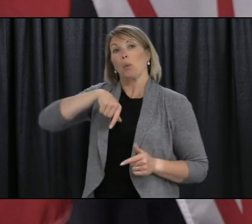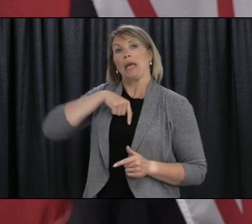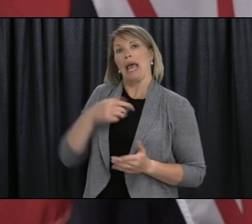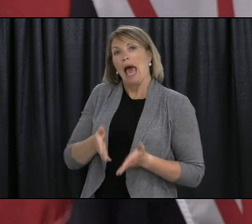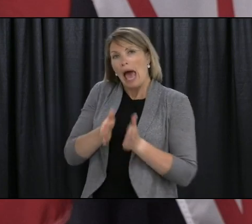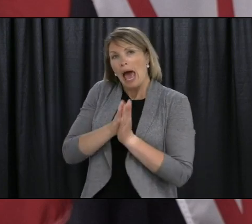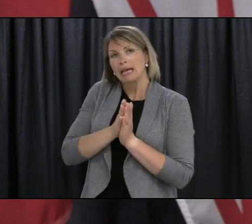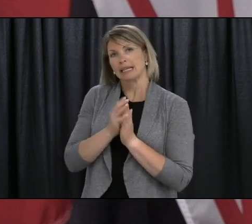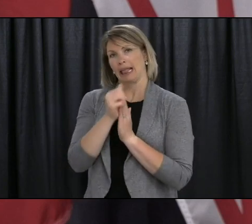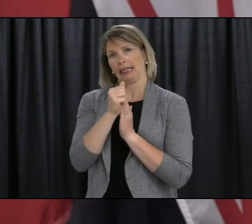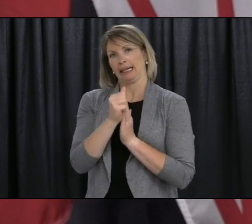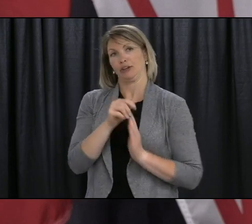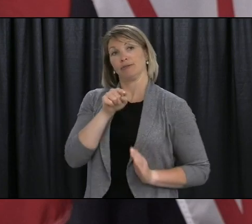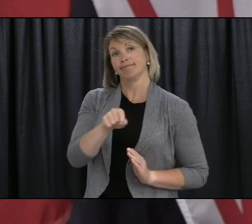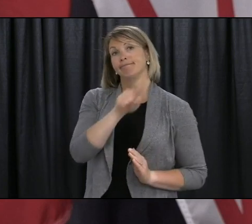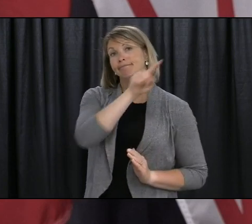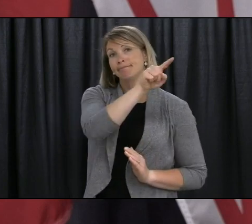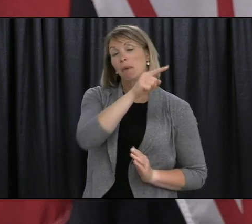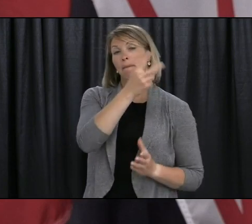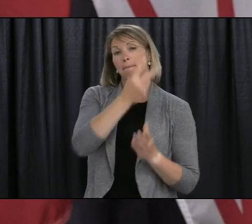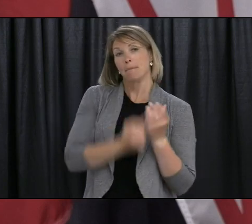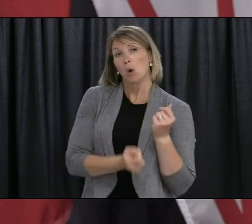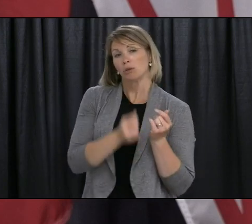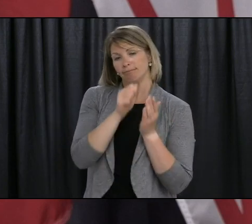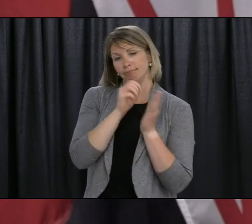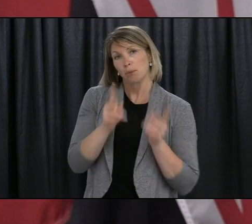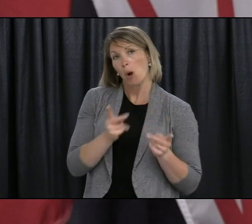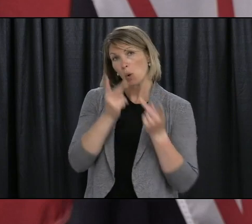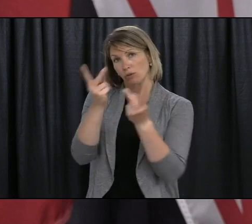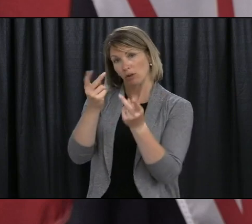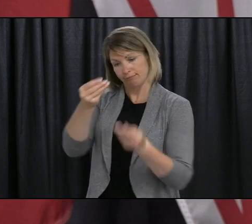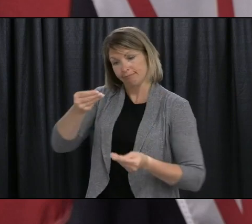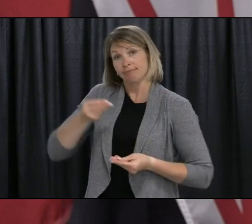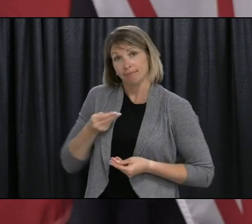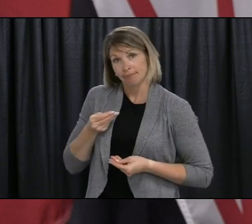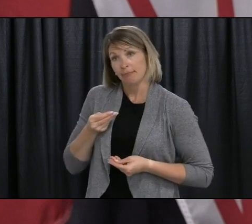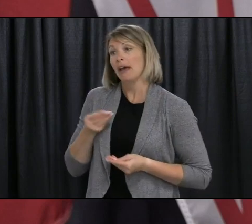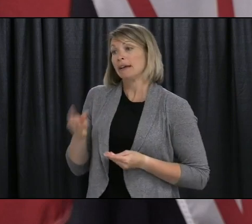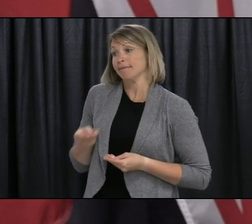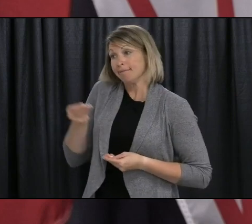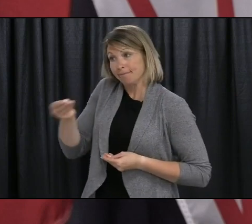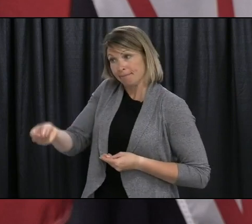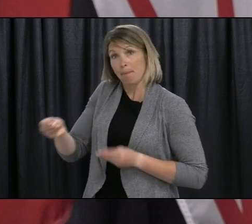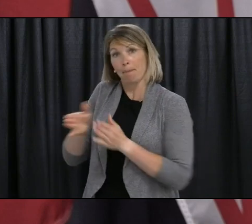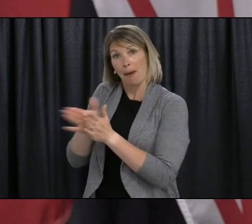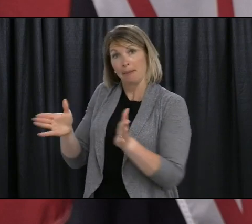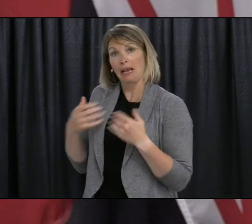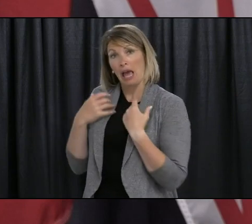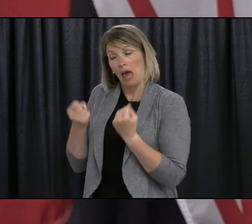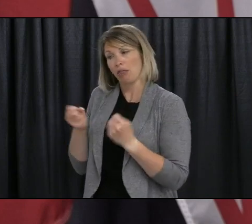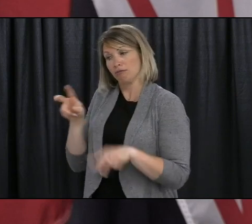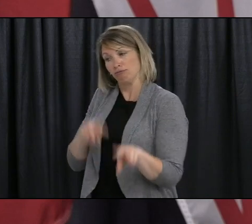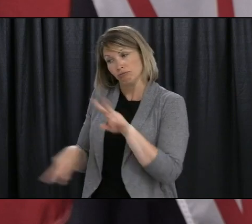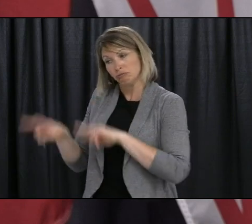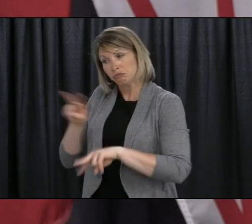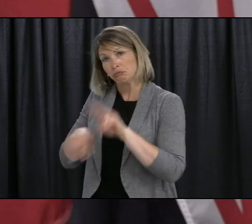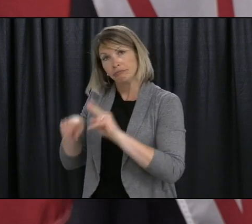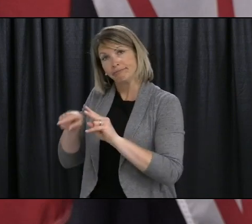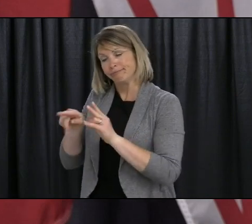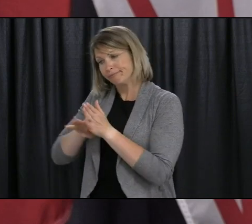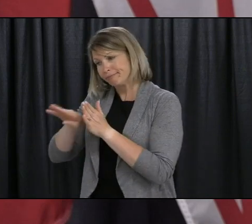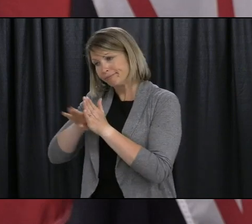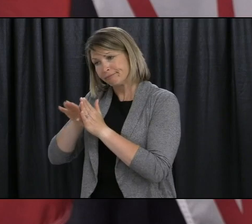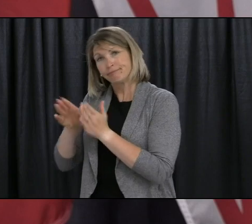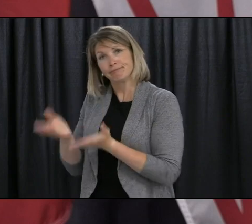do, to supply that information for public health. You know, what the idea here, the concept there would be able to get people from Fairmont to move more